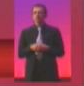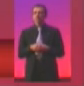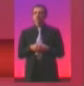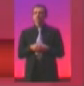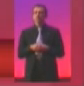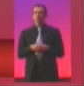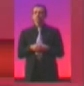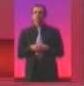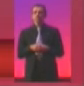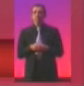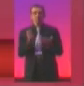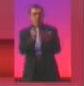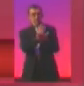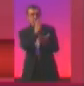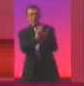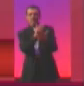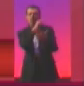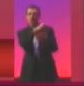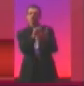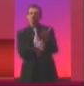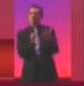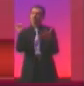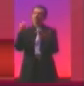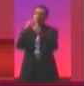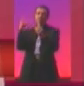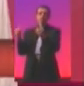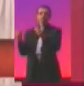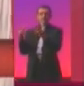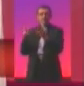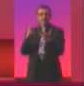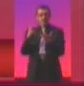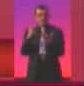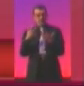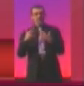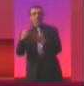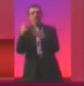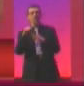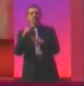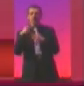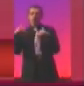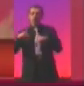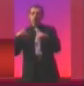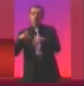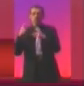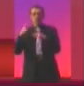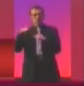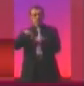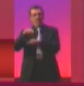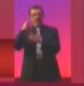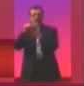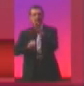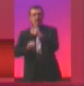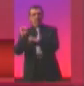And what would happen to those guarantees under a Tory government? The 18-week late waiting list guarantee, gone under a